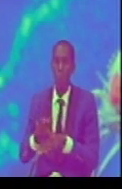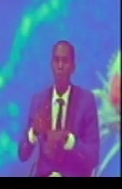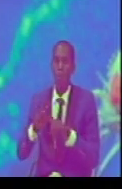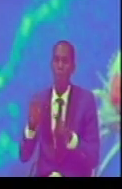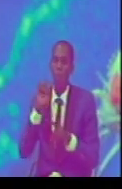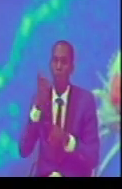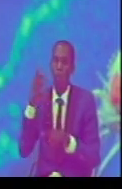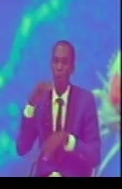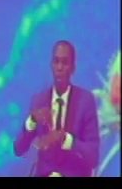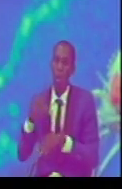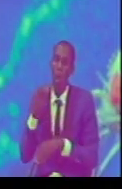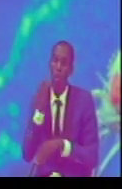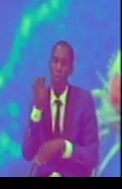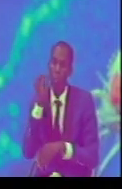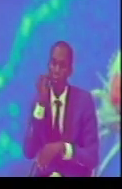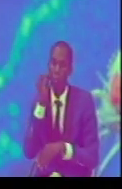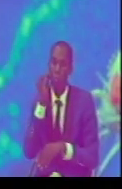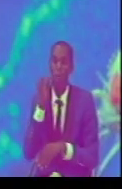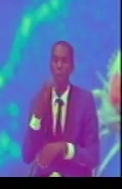day. But